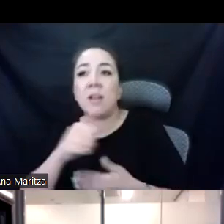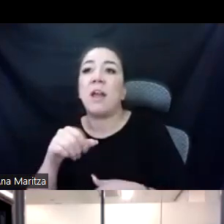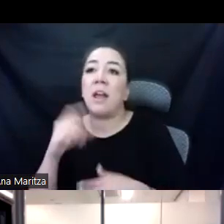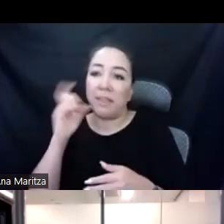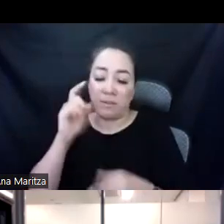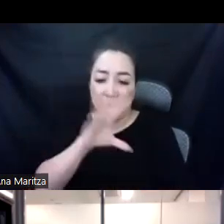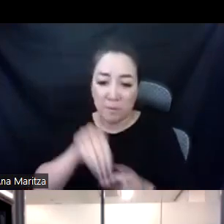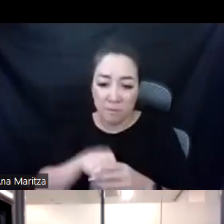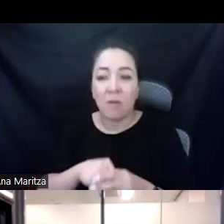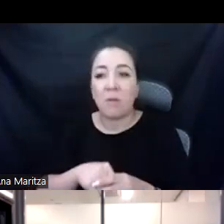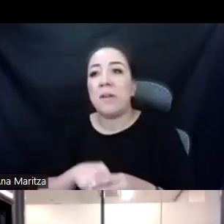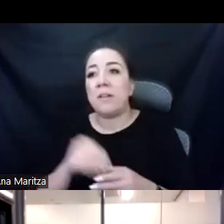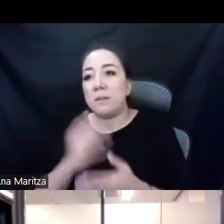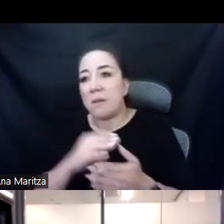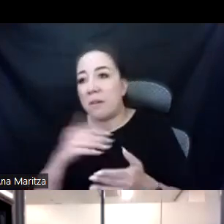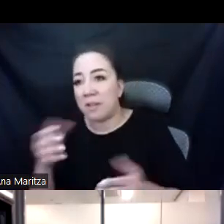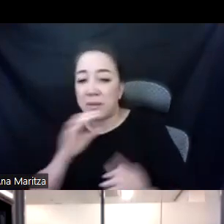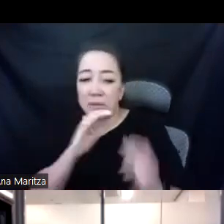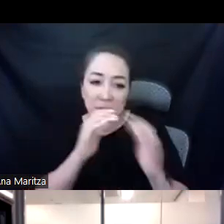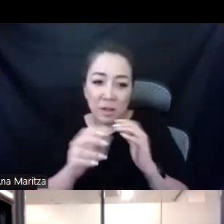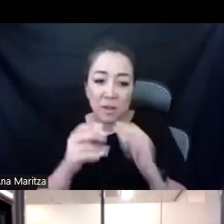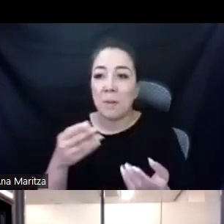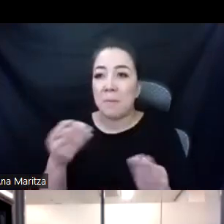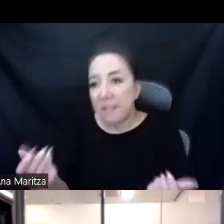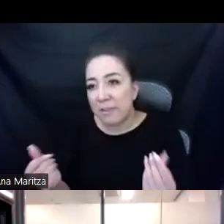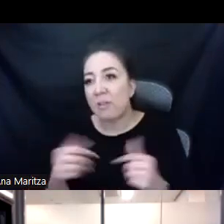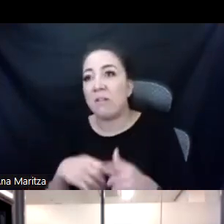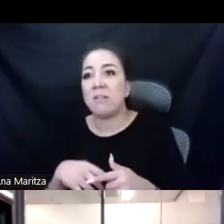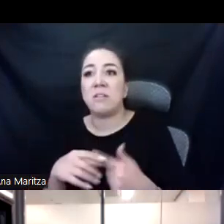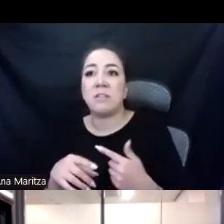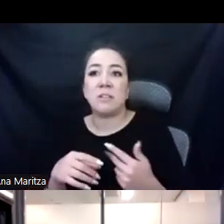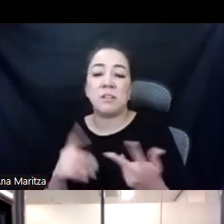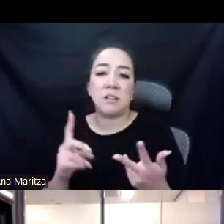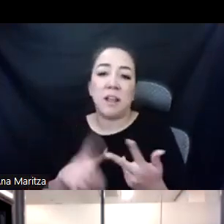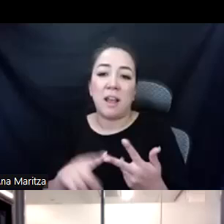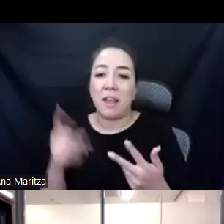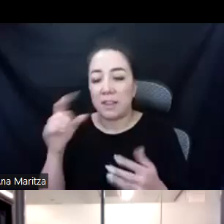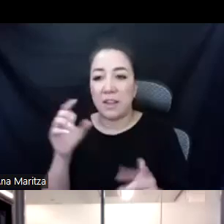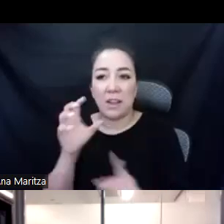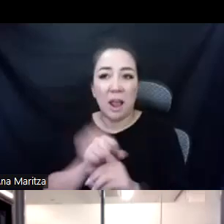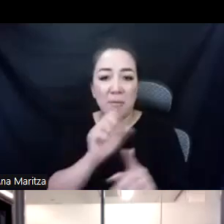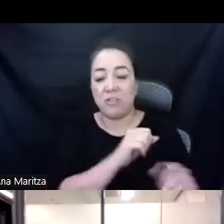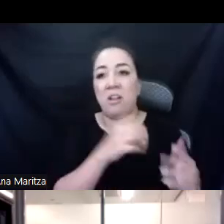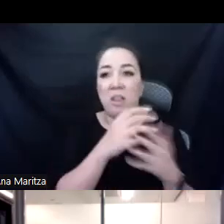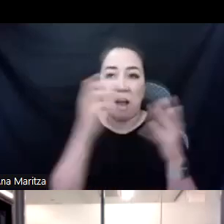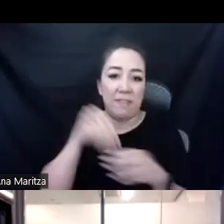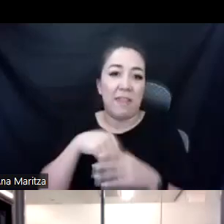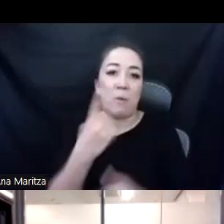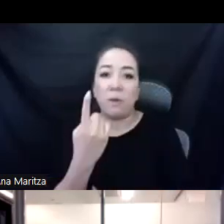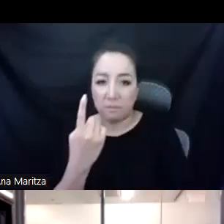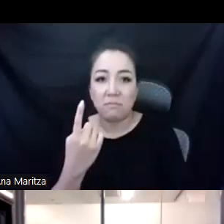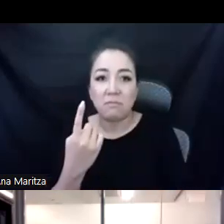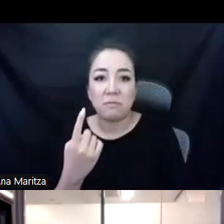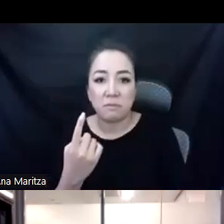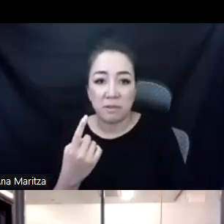incorporate some other things, whether that's, communication, materials. I mean, I think we could probably capture a lot in that one. In